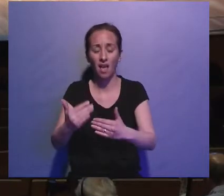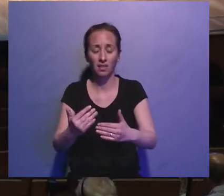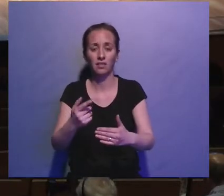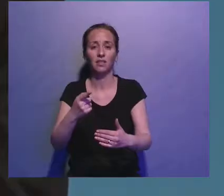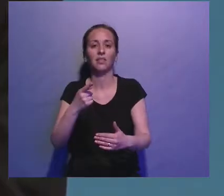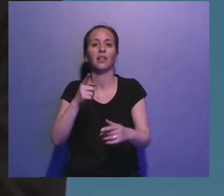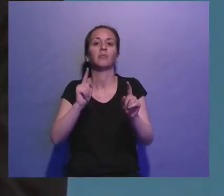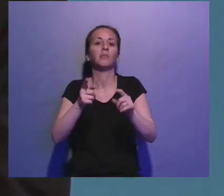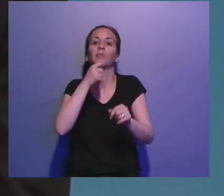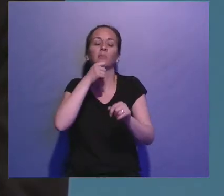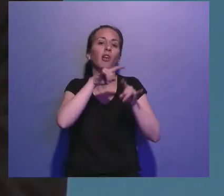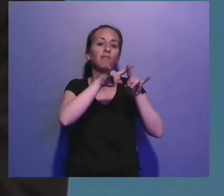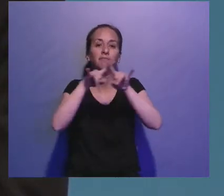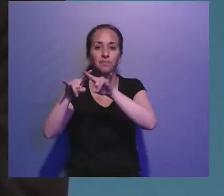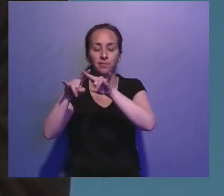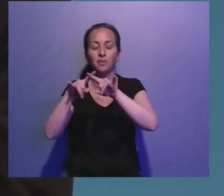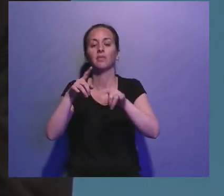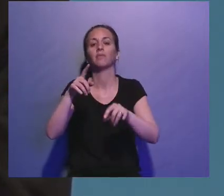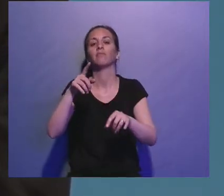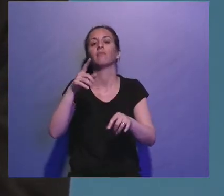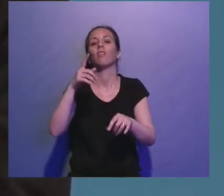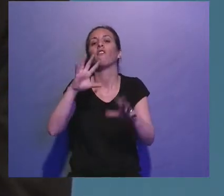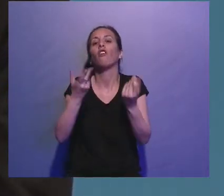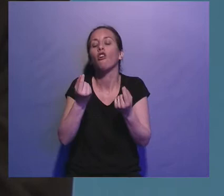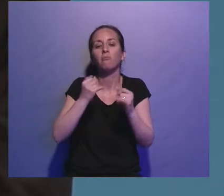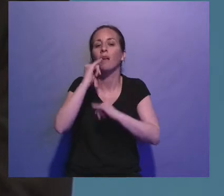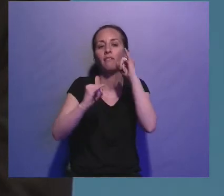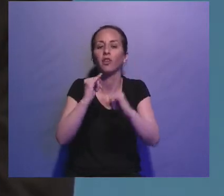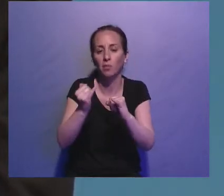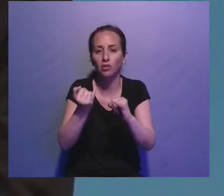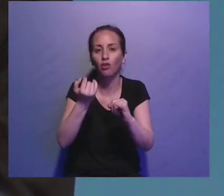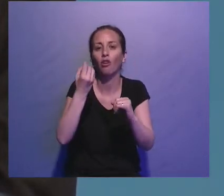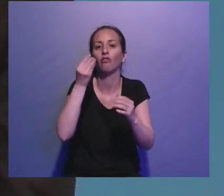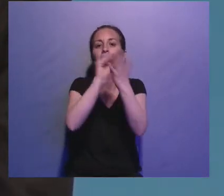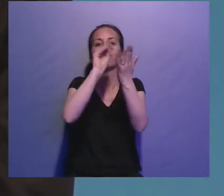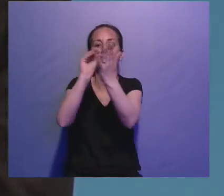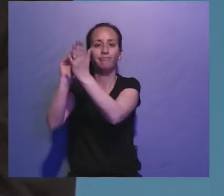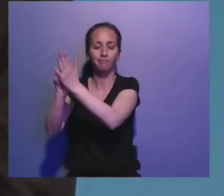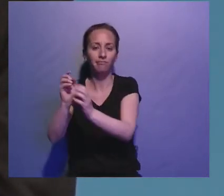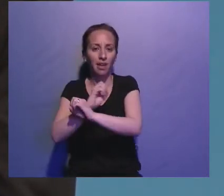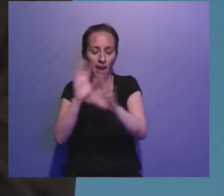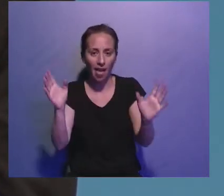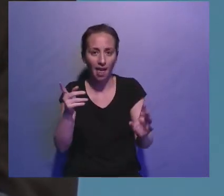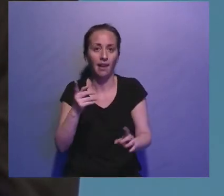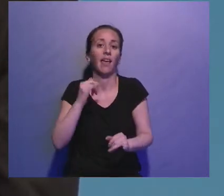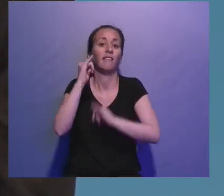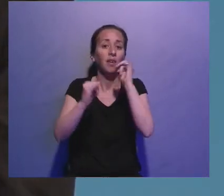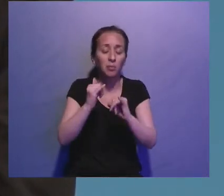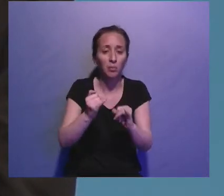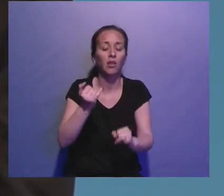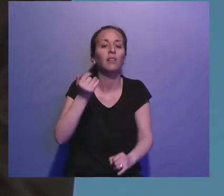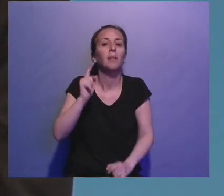As our colleague says, the fact that through a web page or the